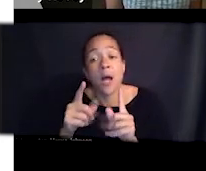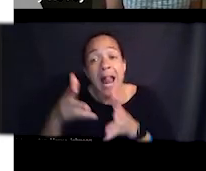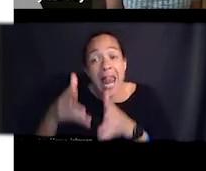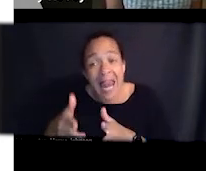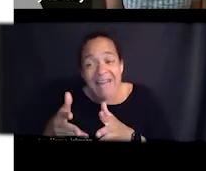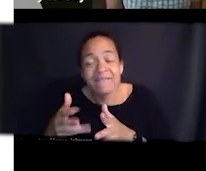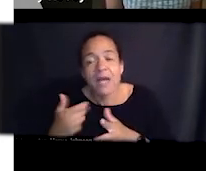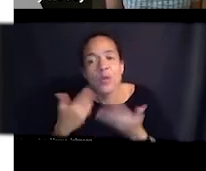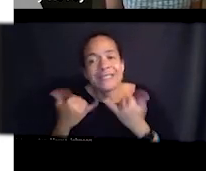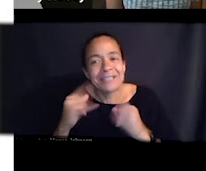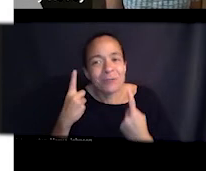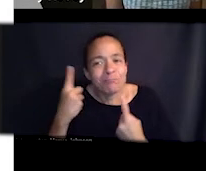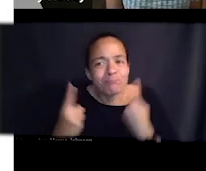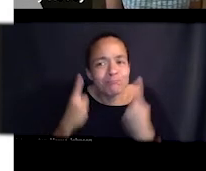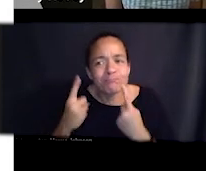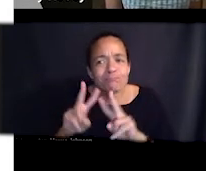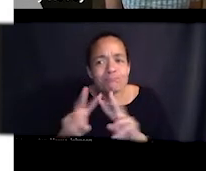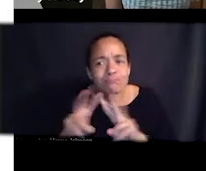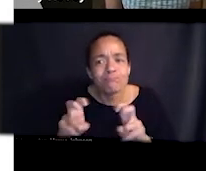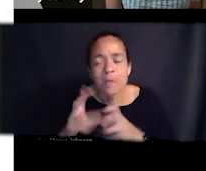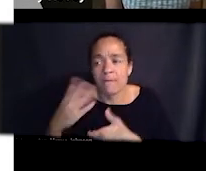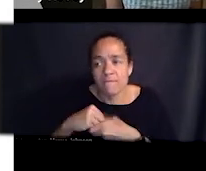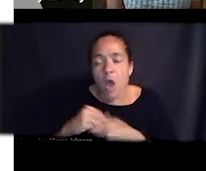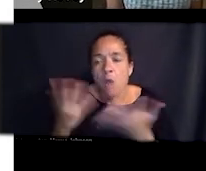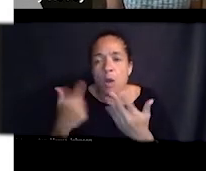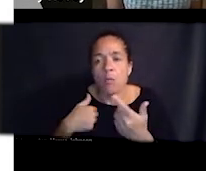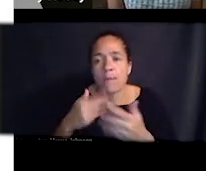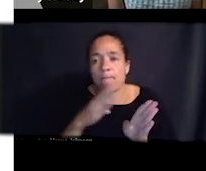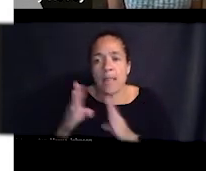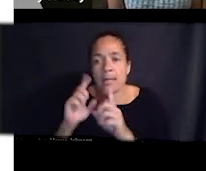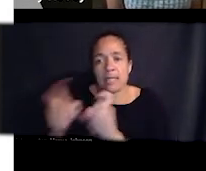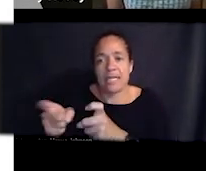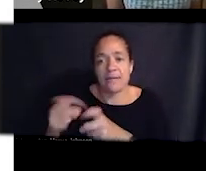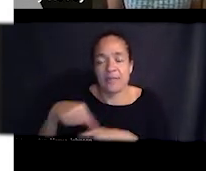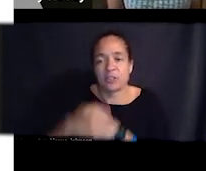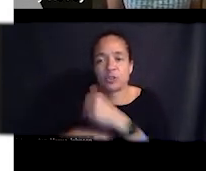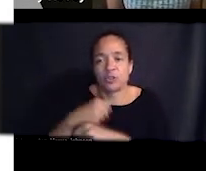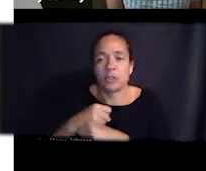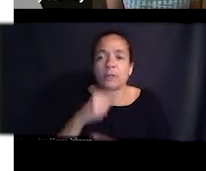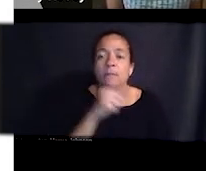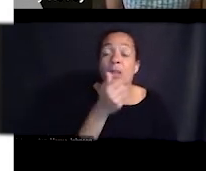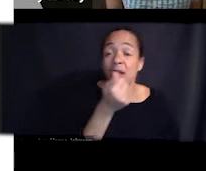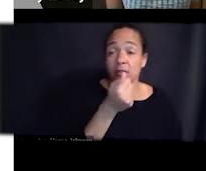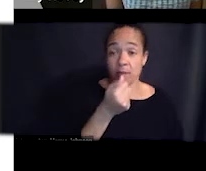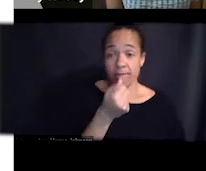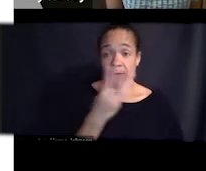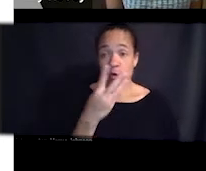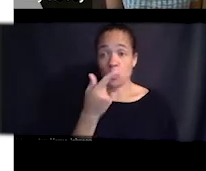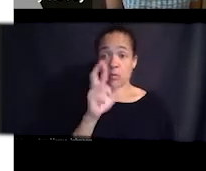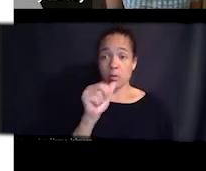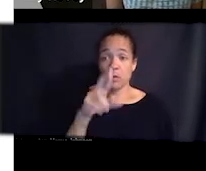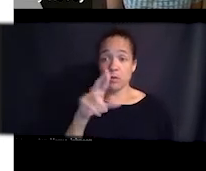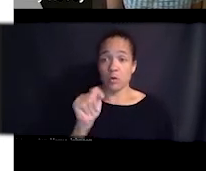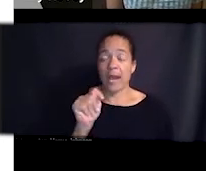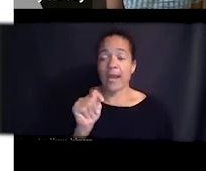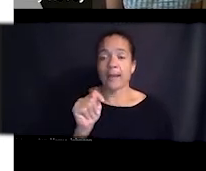plan for our giving this year. There were a few grants that immediately, based on hearing the suggestion